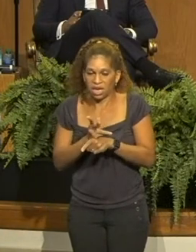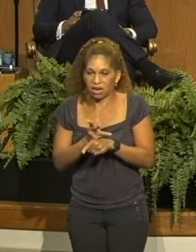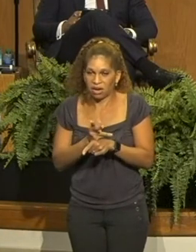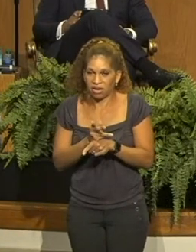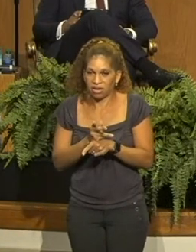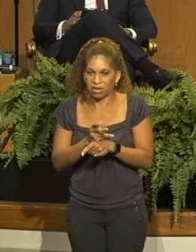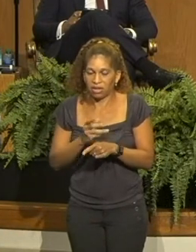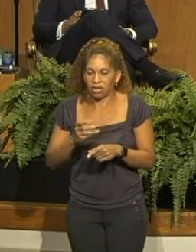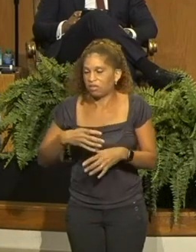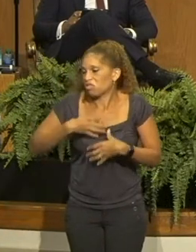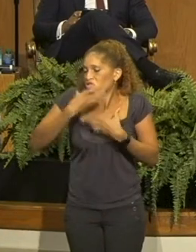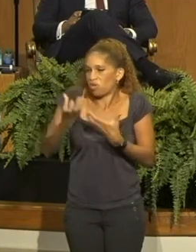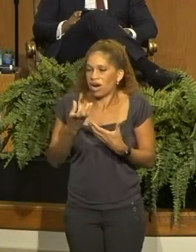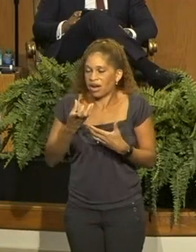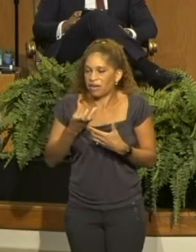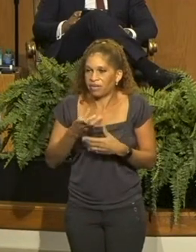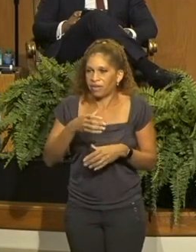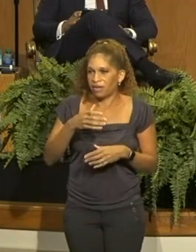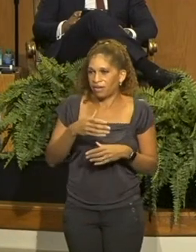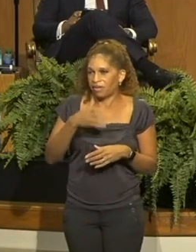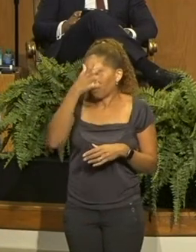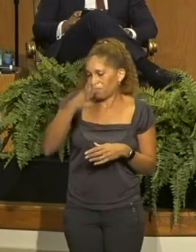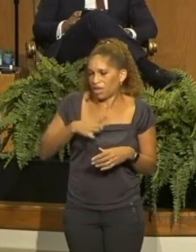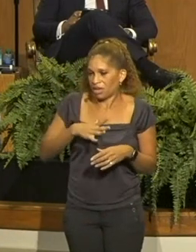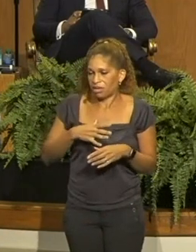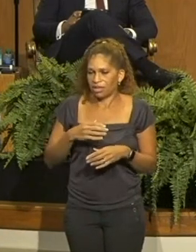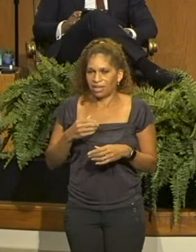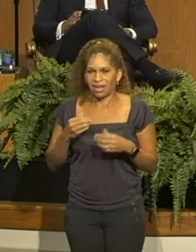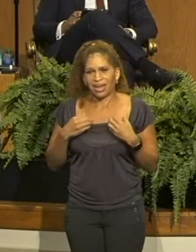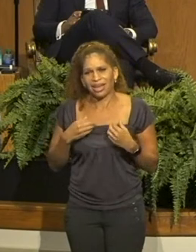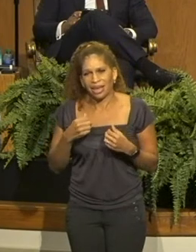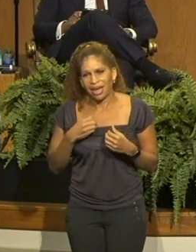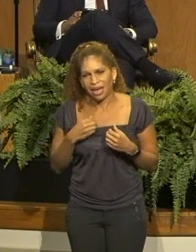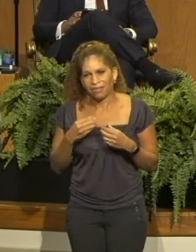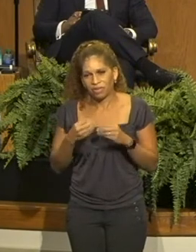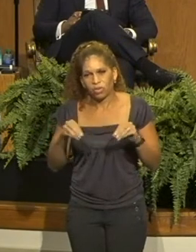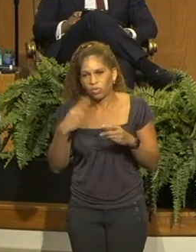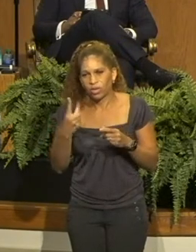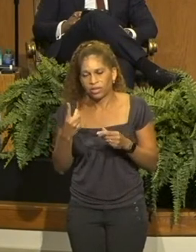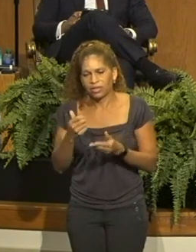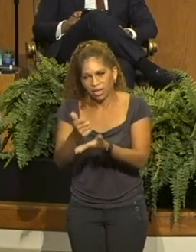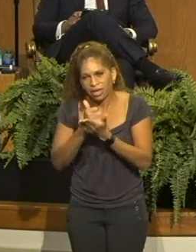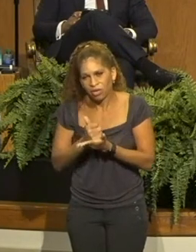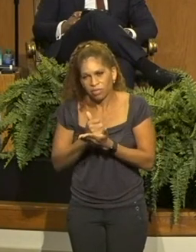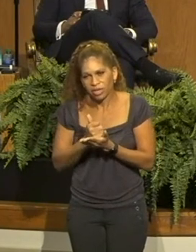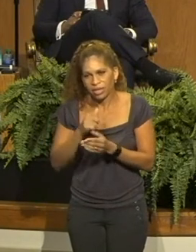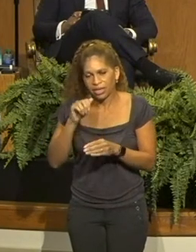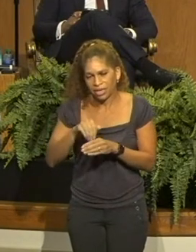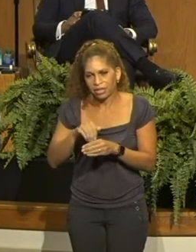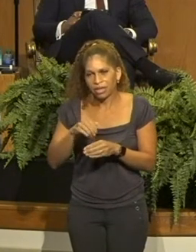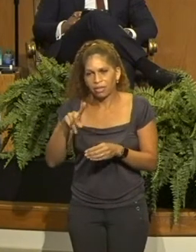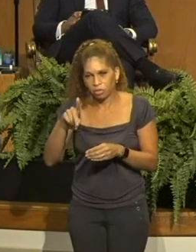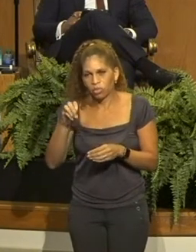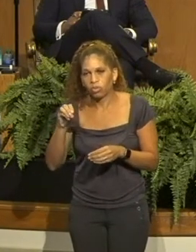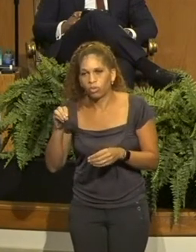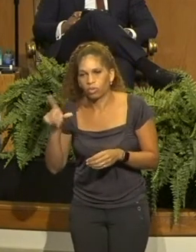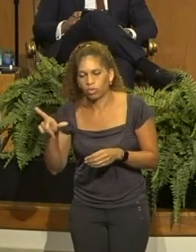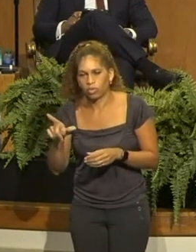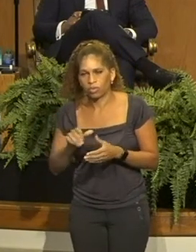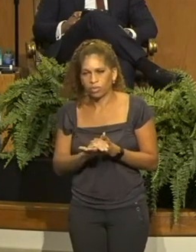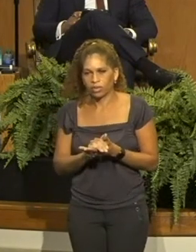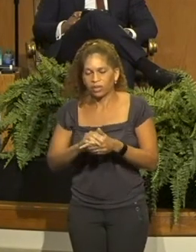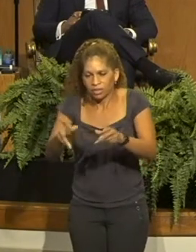the cry of the man, I have no one to help me in the pool. It